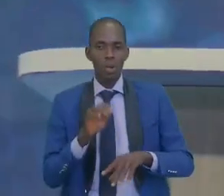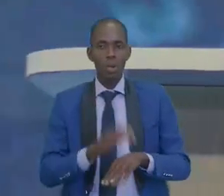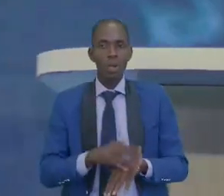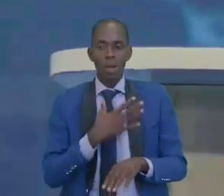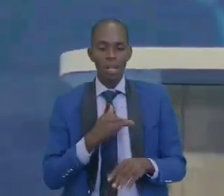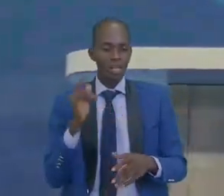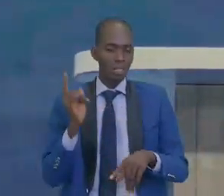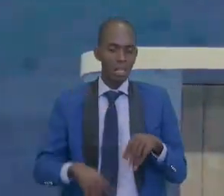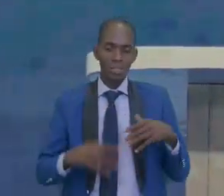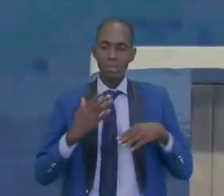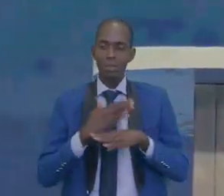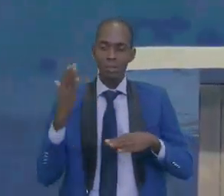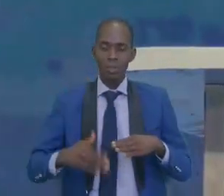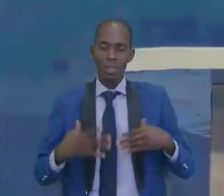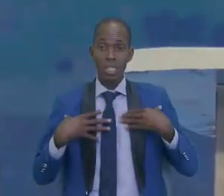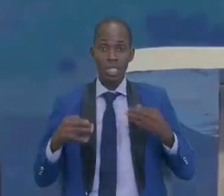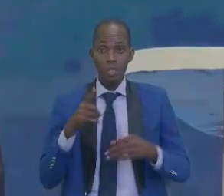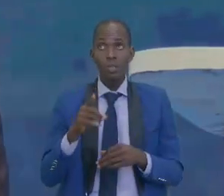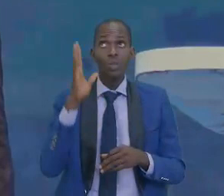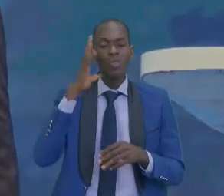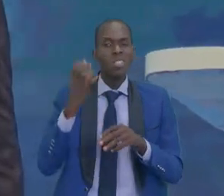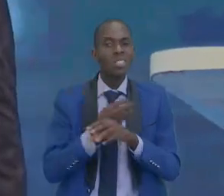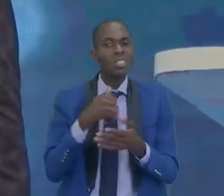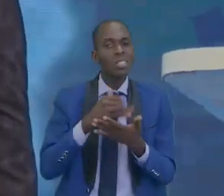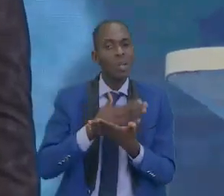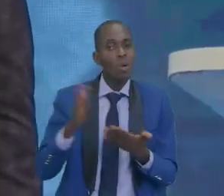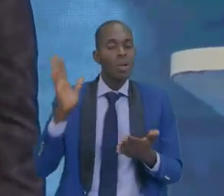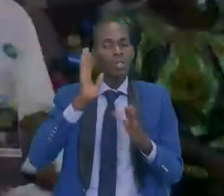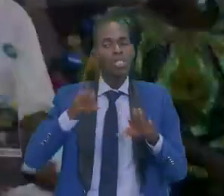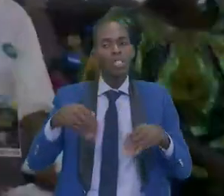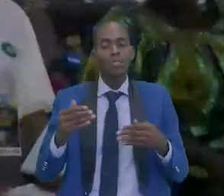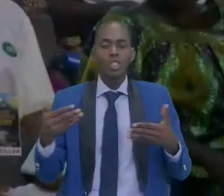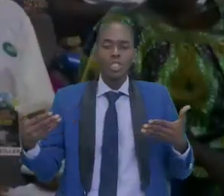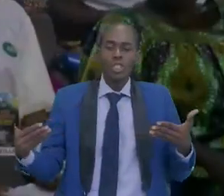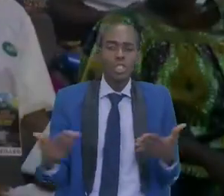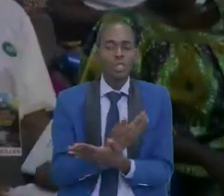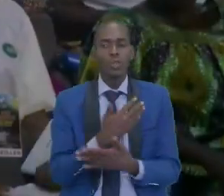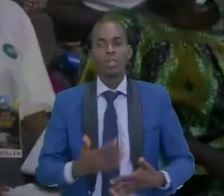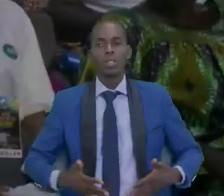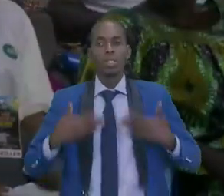heal you. It'll take you away and give you a brand new life.